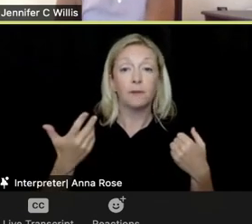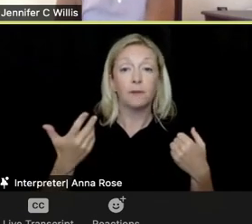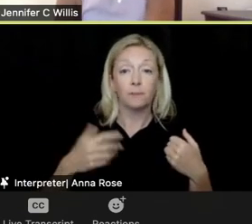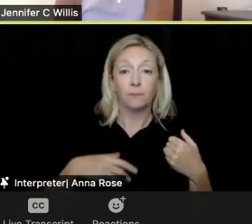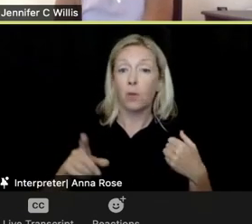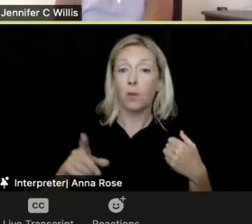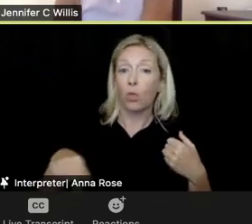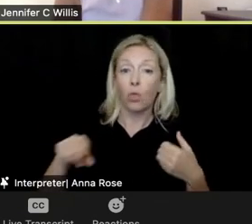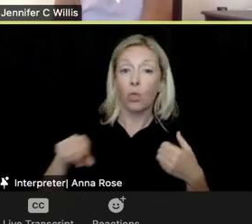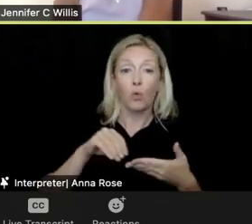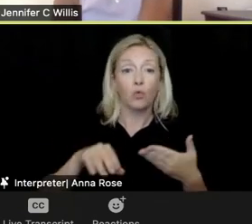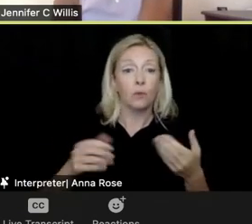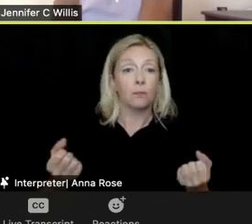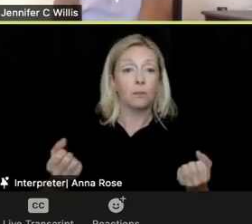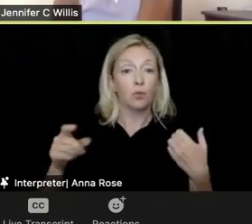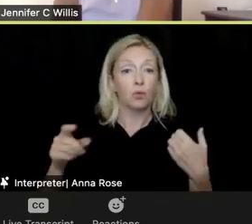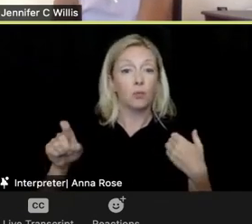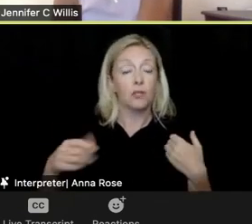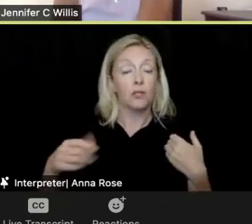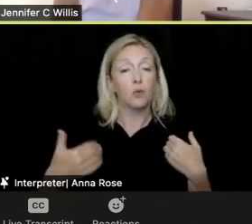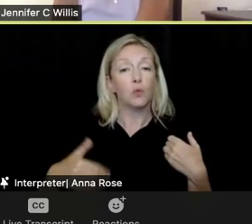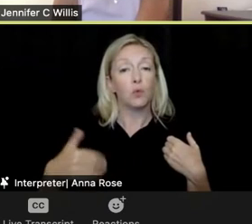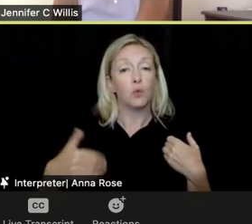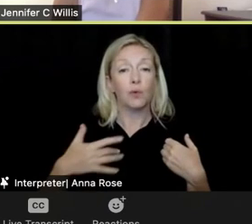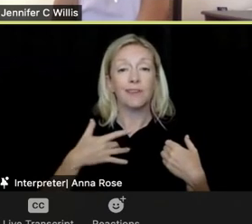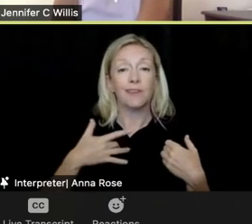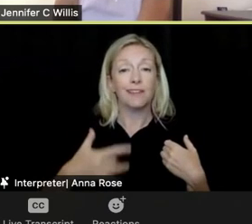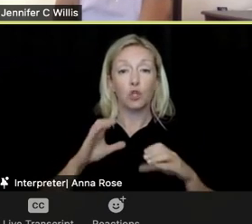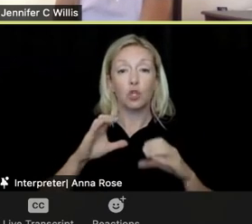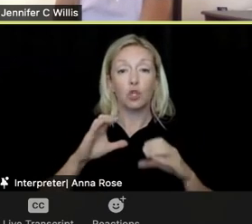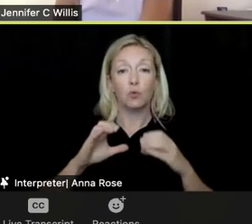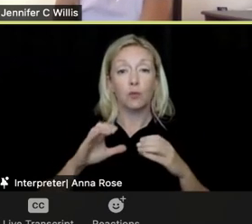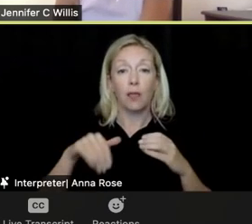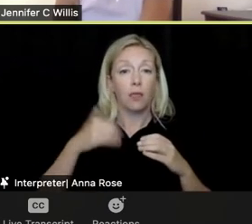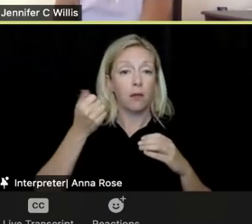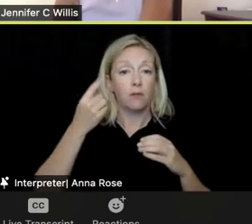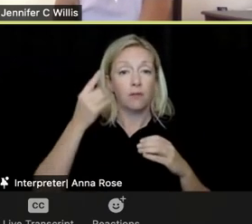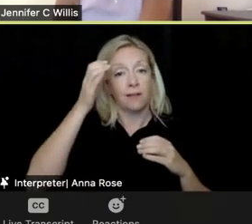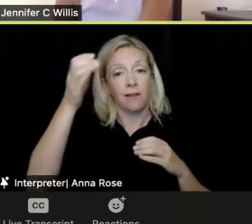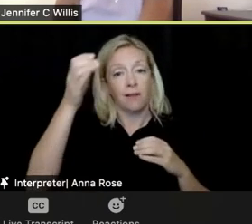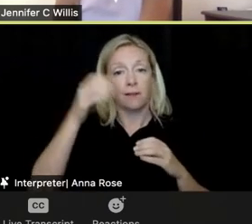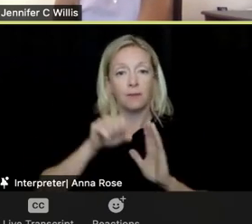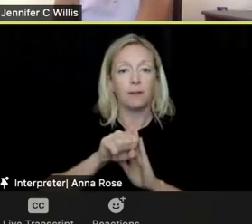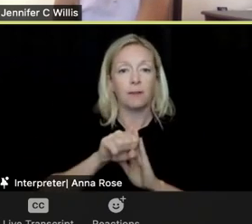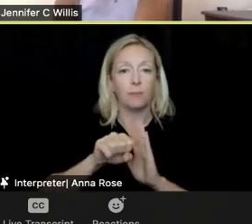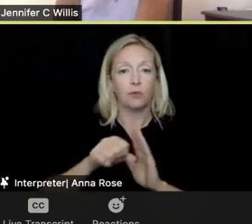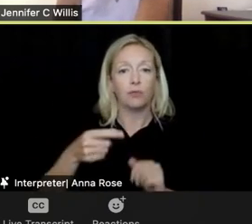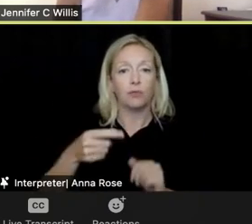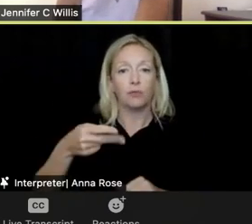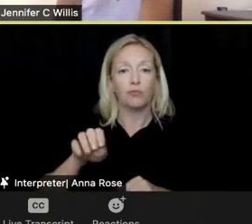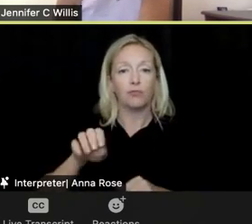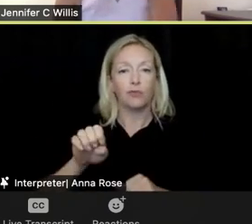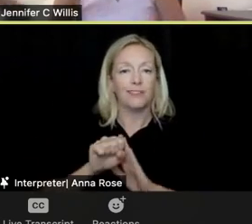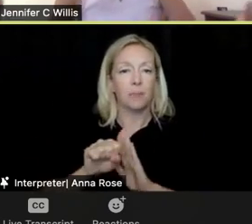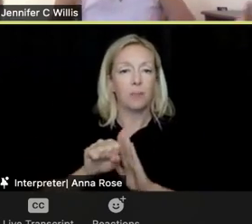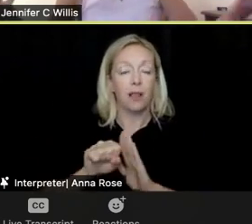who have our multiple needs are typically our pre-symbolic communicators that we're struggling to determine